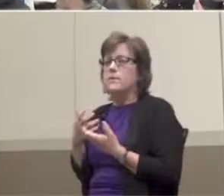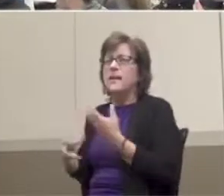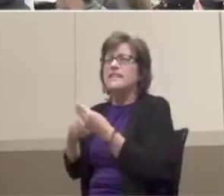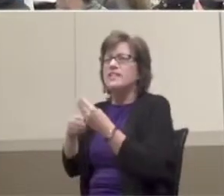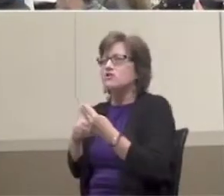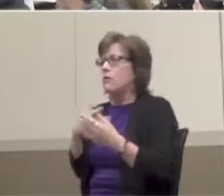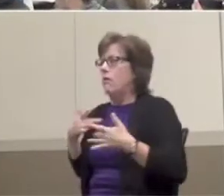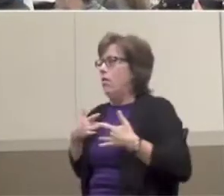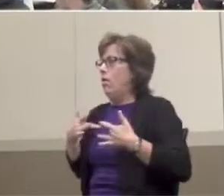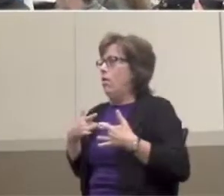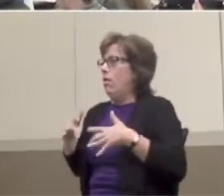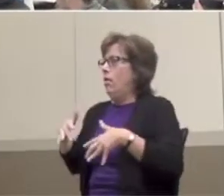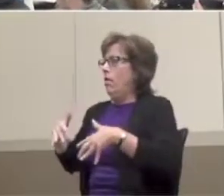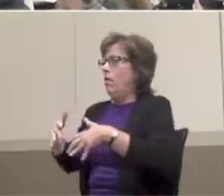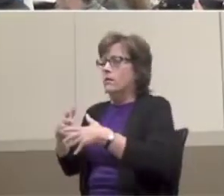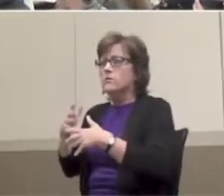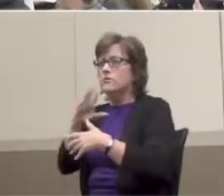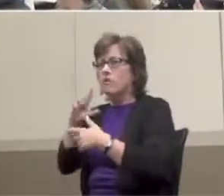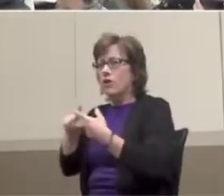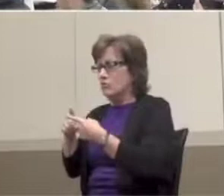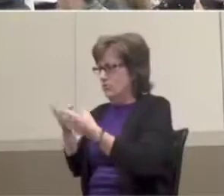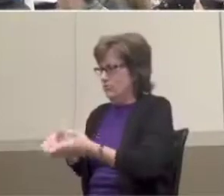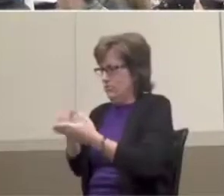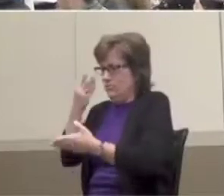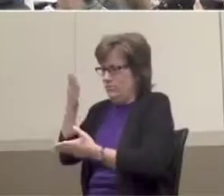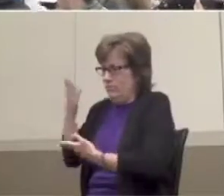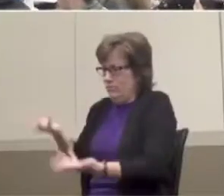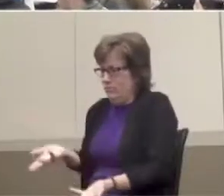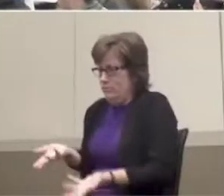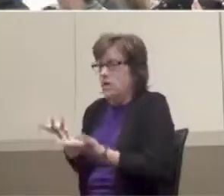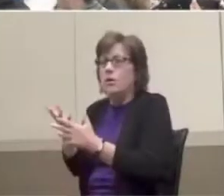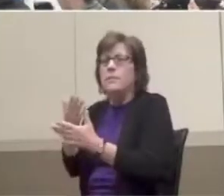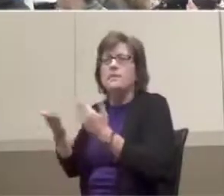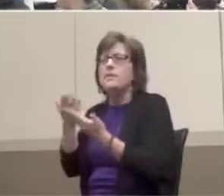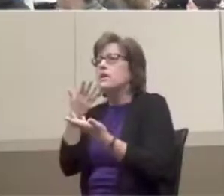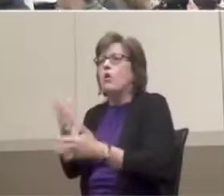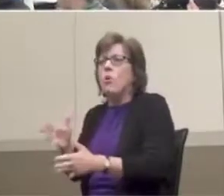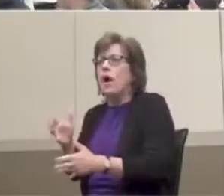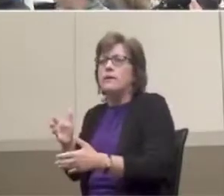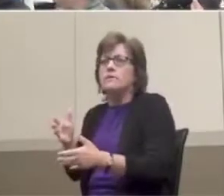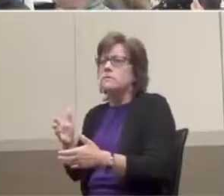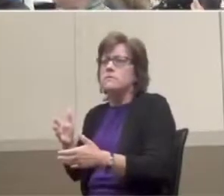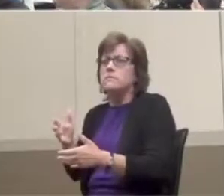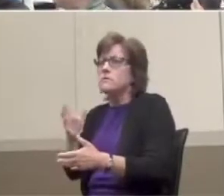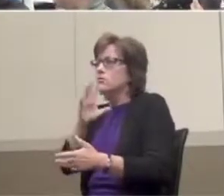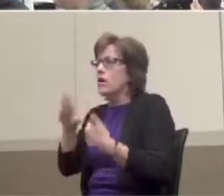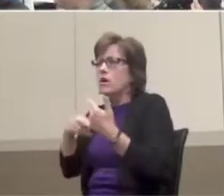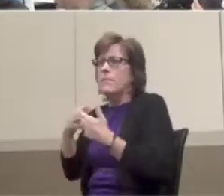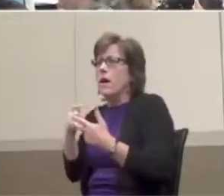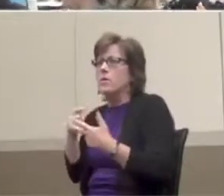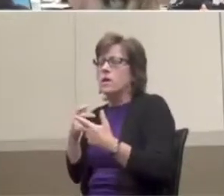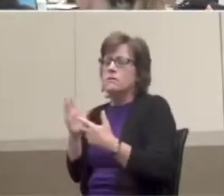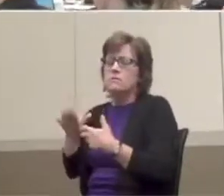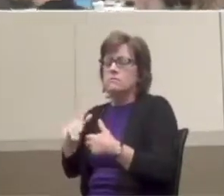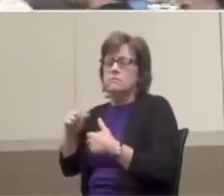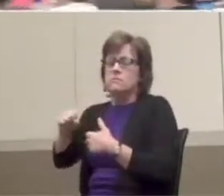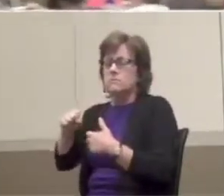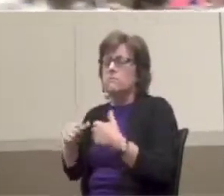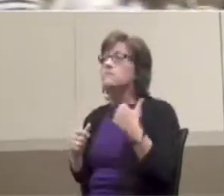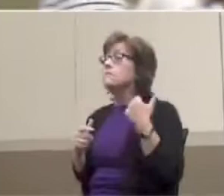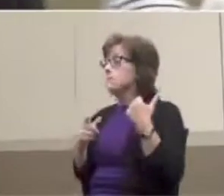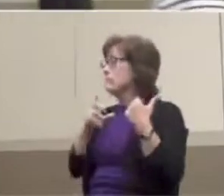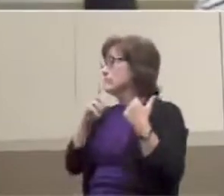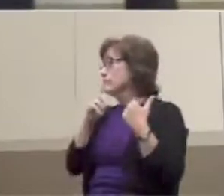them in talking to that person, or maybe they didn't want to talk about it. So Sure. That would especially be true